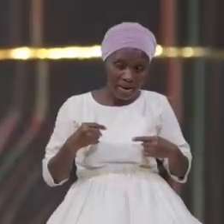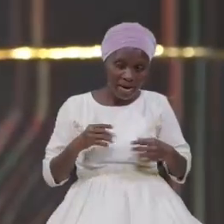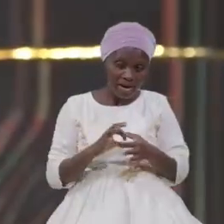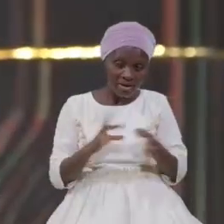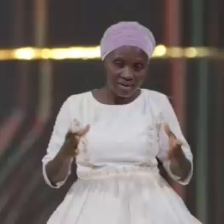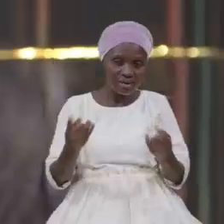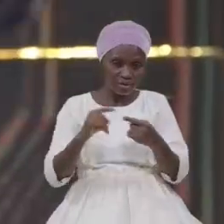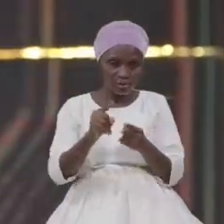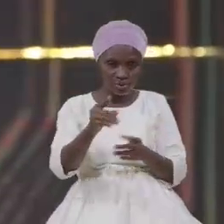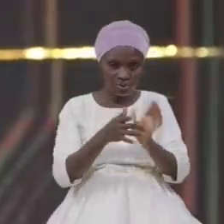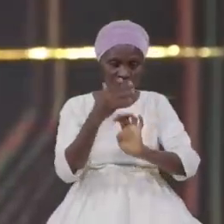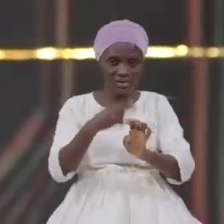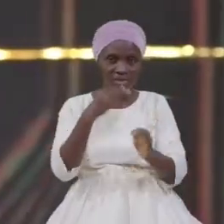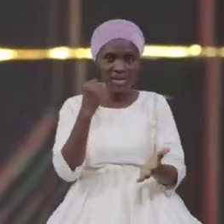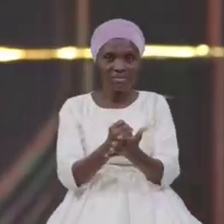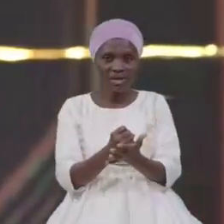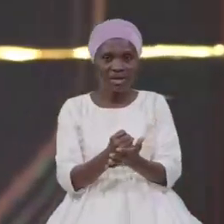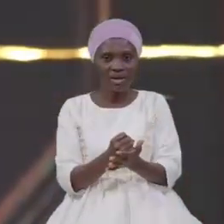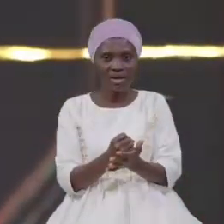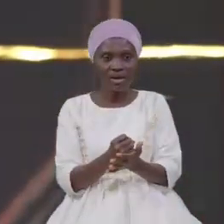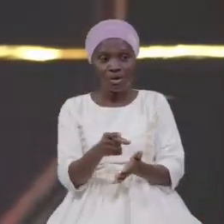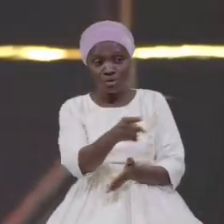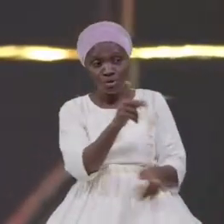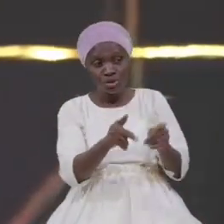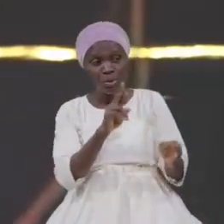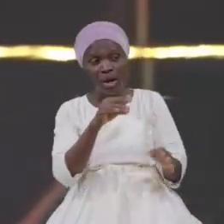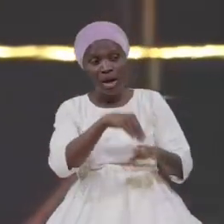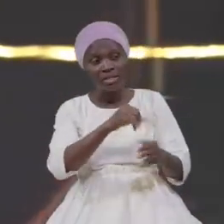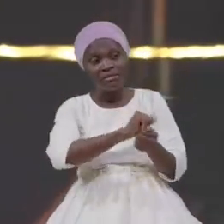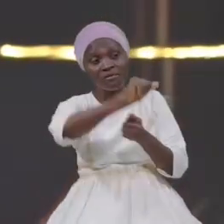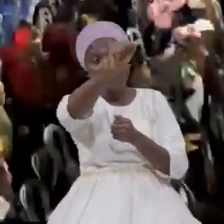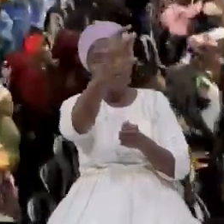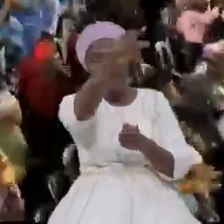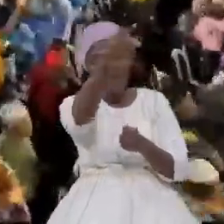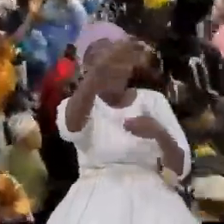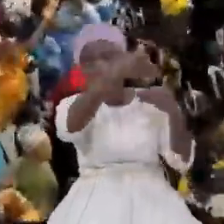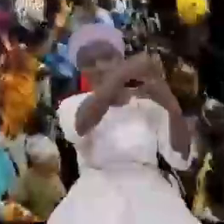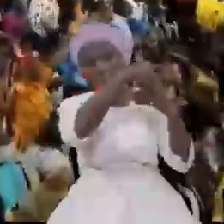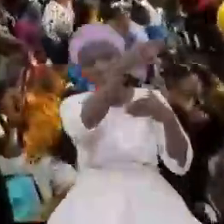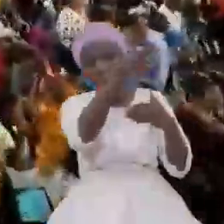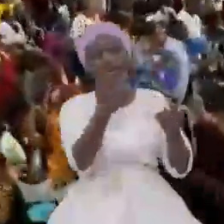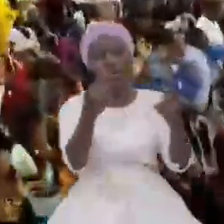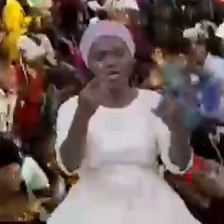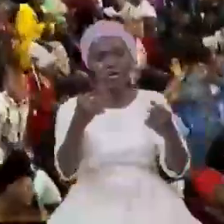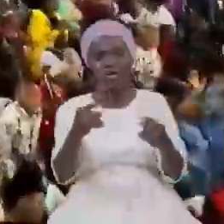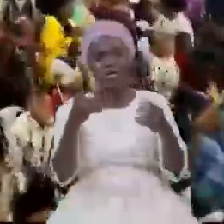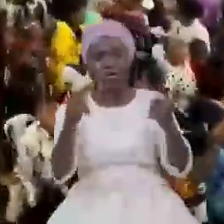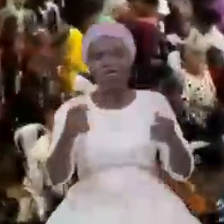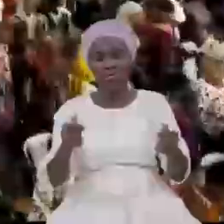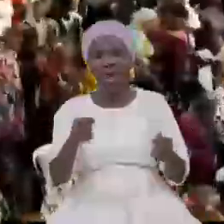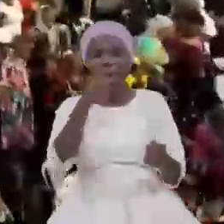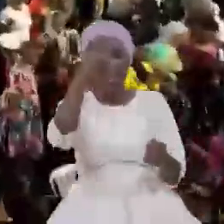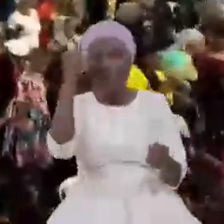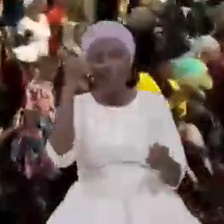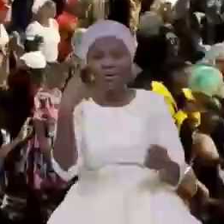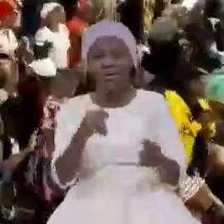way. Those at the far back, come on now, come on very quickly, because the